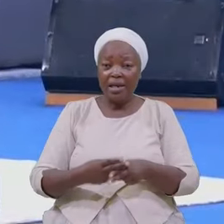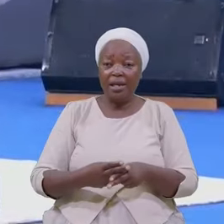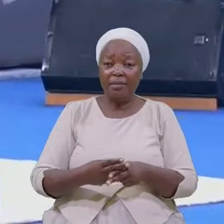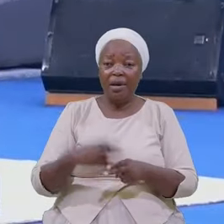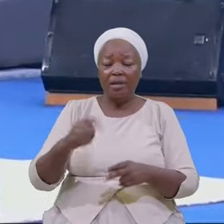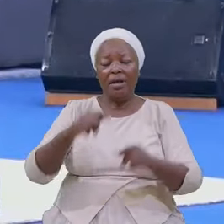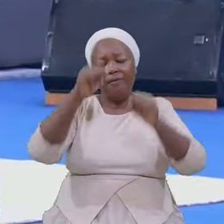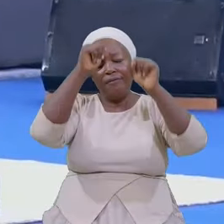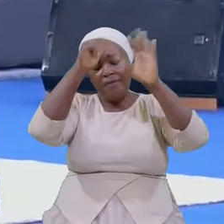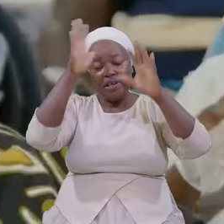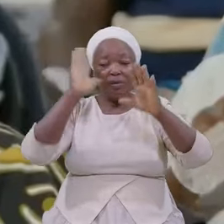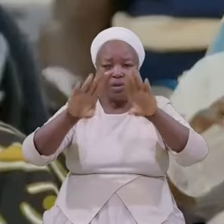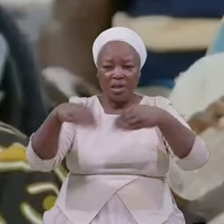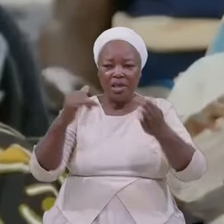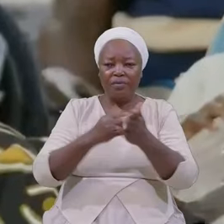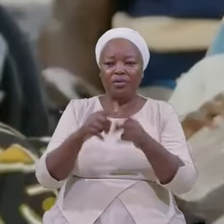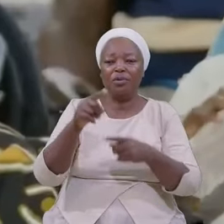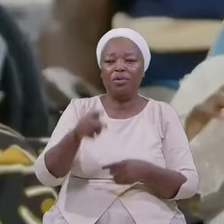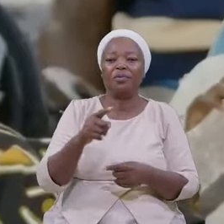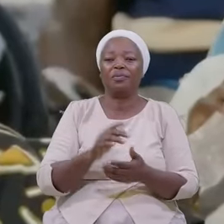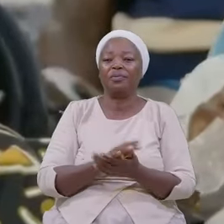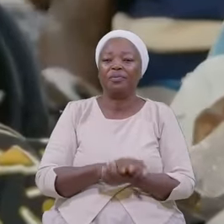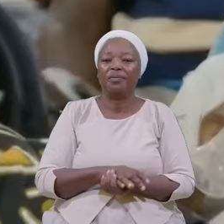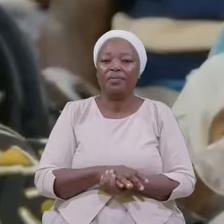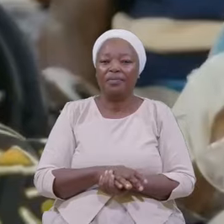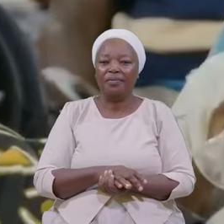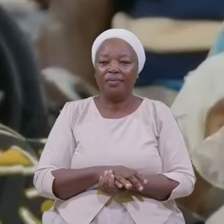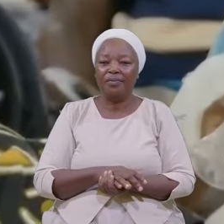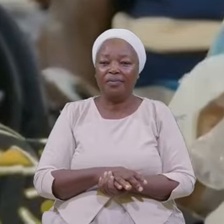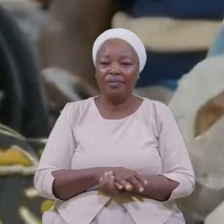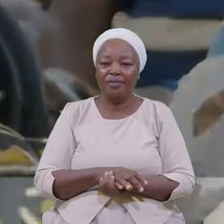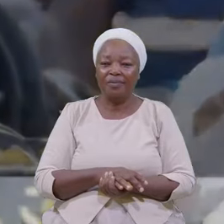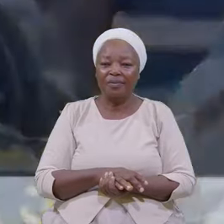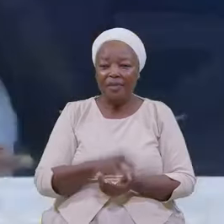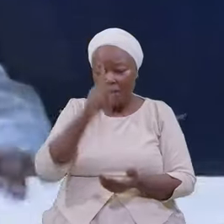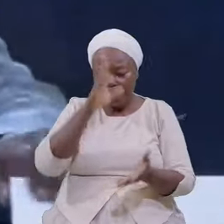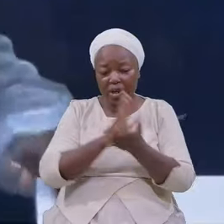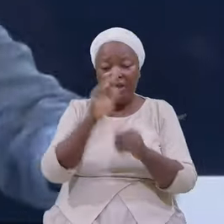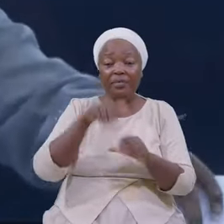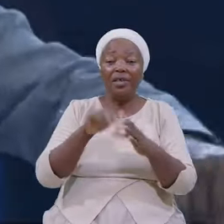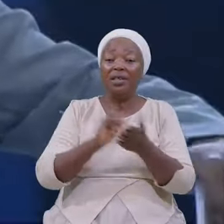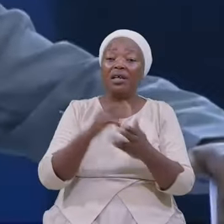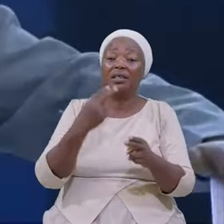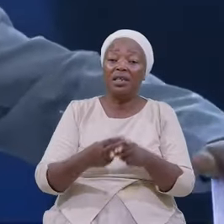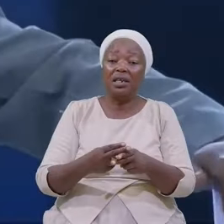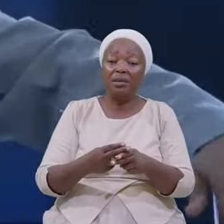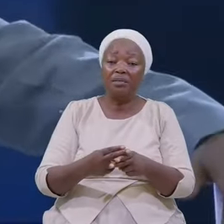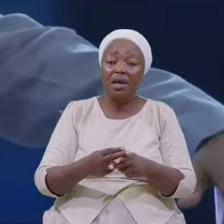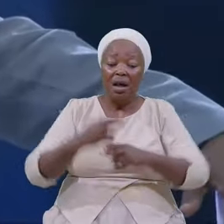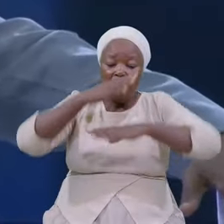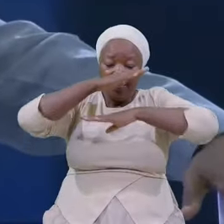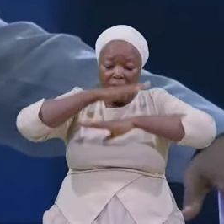Father will give it to you. Tout ce que vous demanderez en mon nom, le Père vous. Believe in that name. Rely on